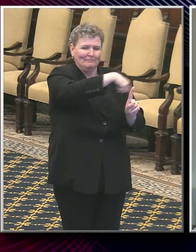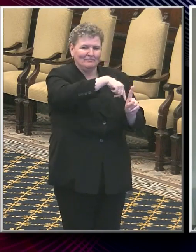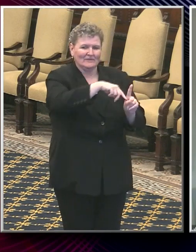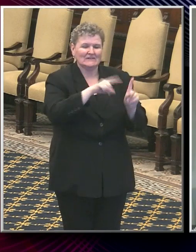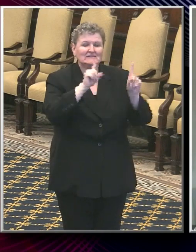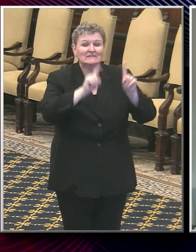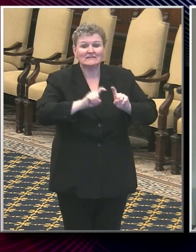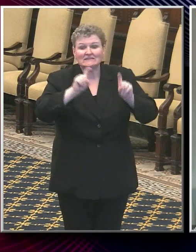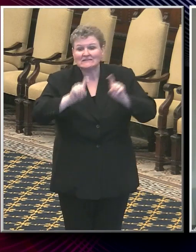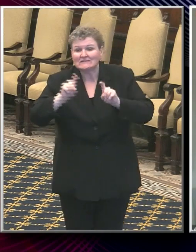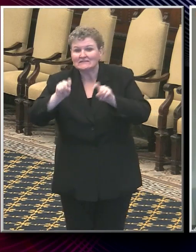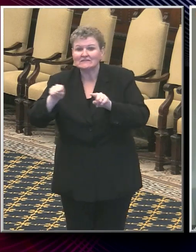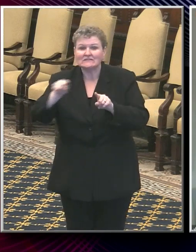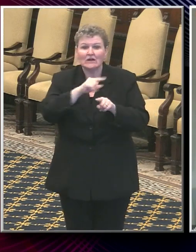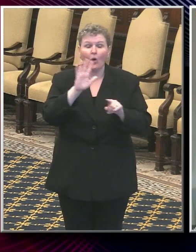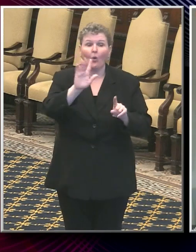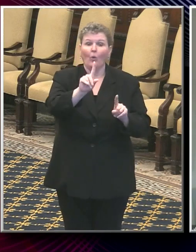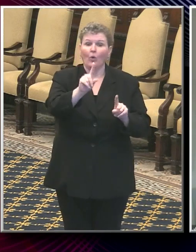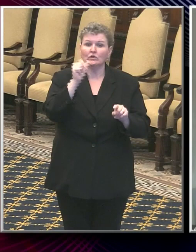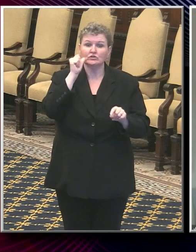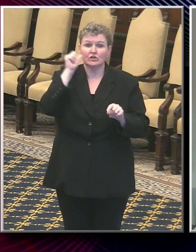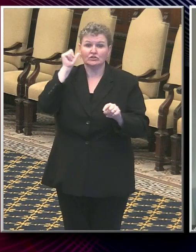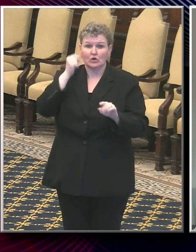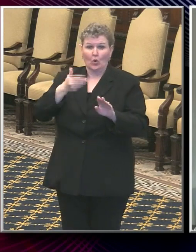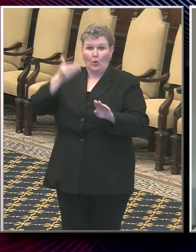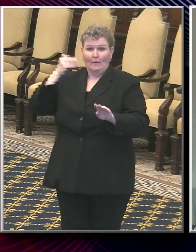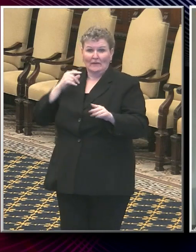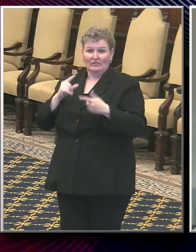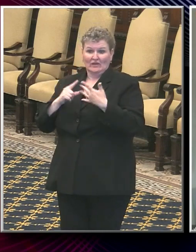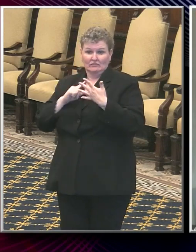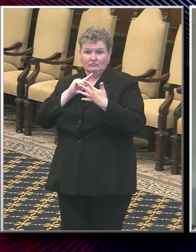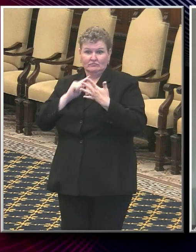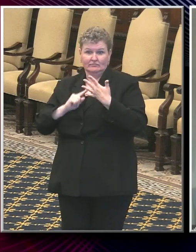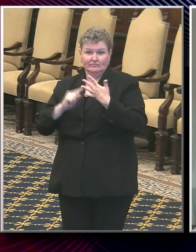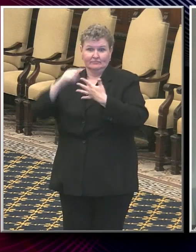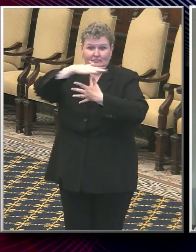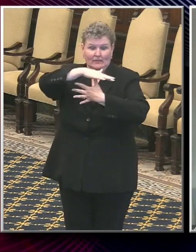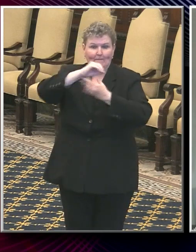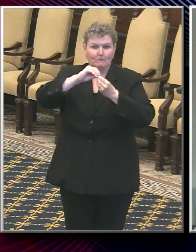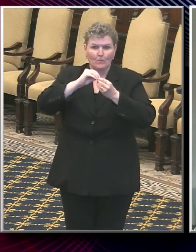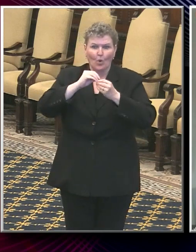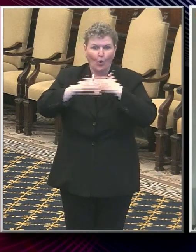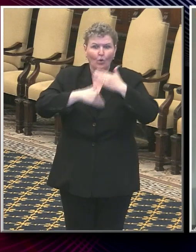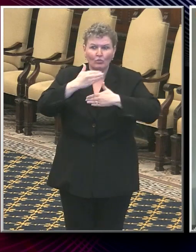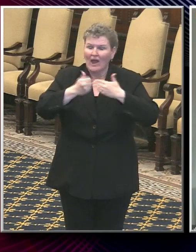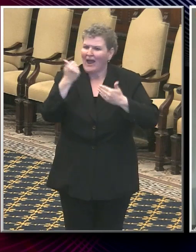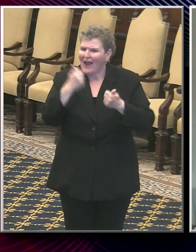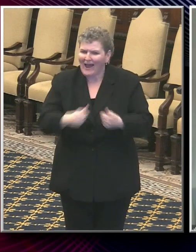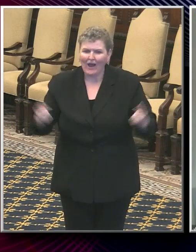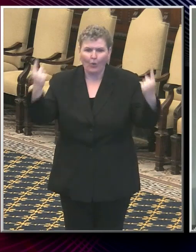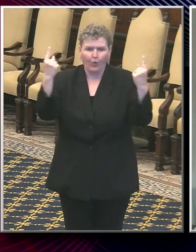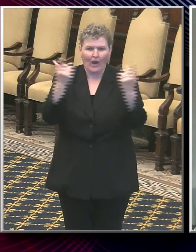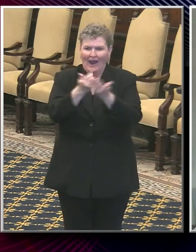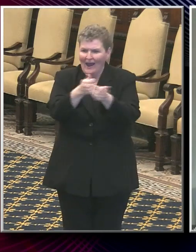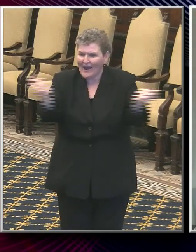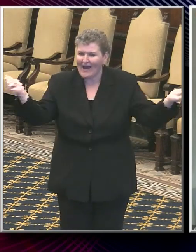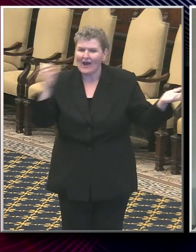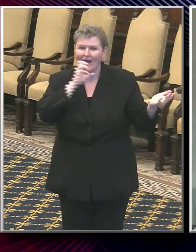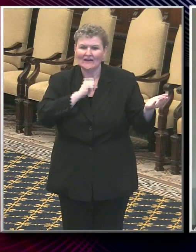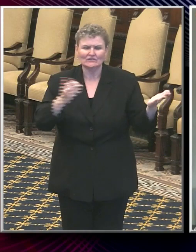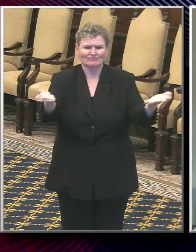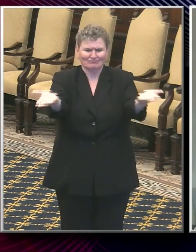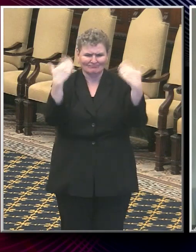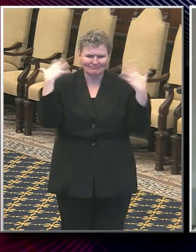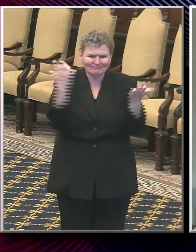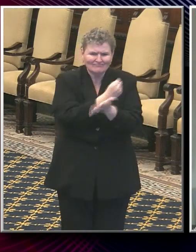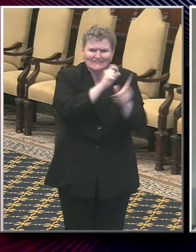yesterday we opened up our criteria for testing further. So now we're encouraging anyone at any age to go in and get a test. If you have any respiratory